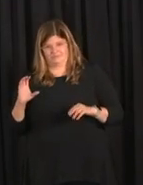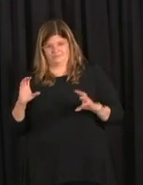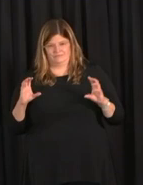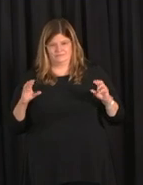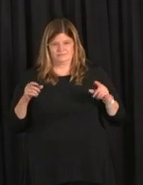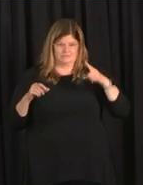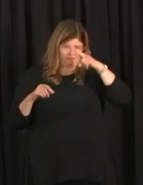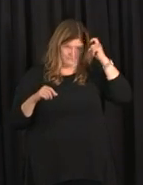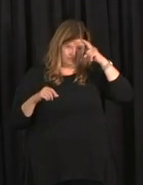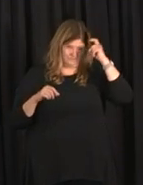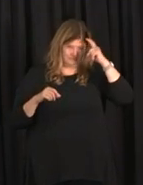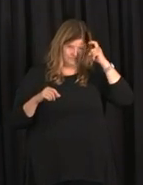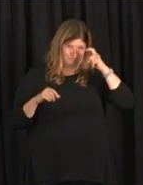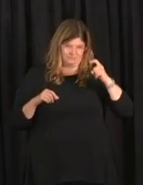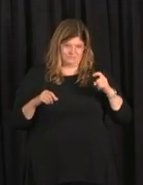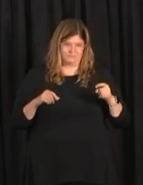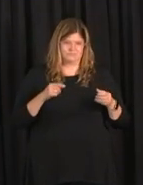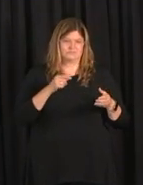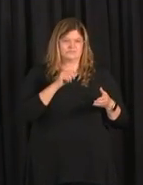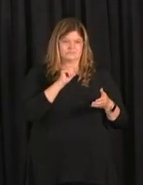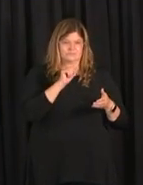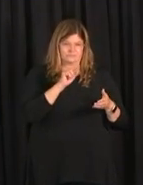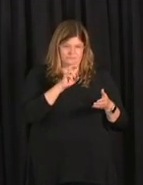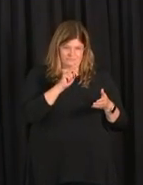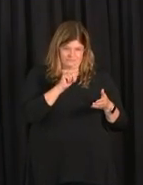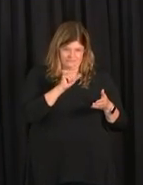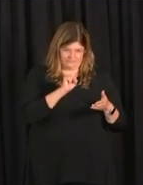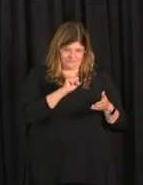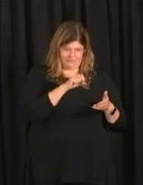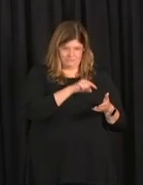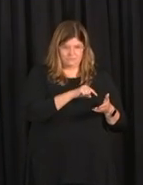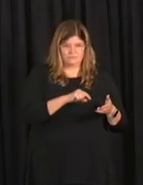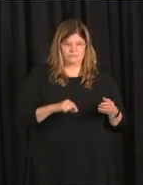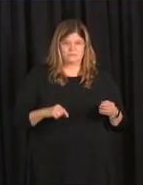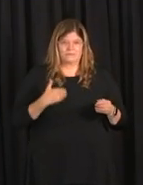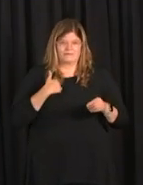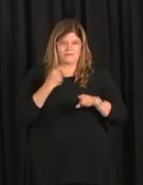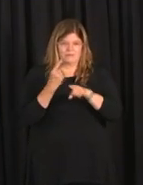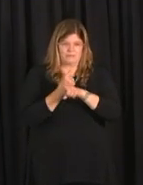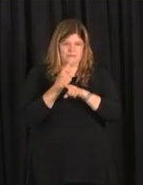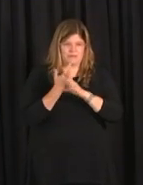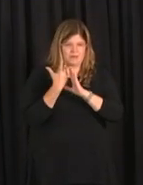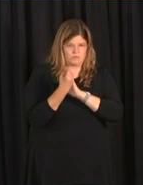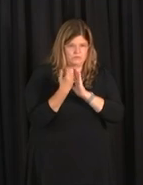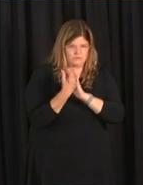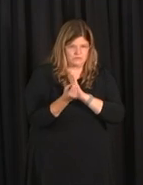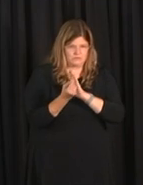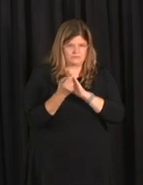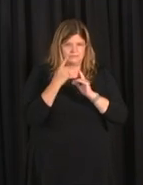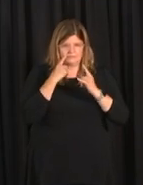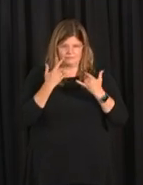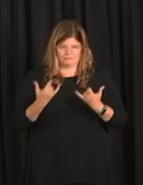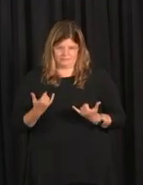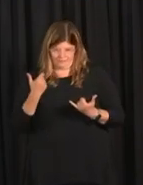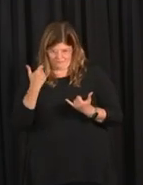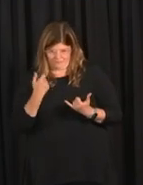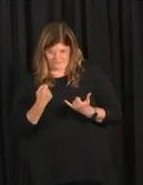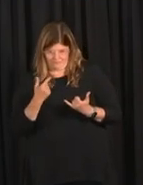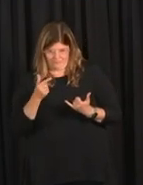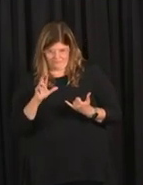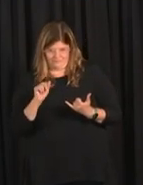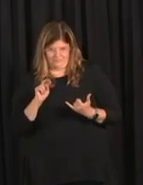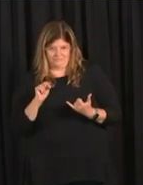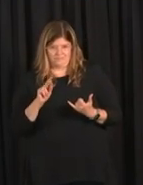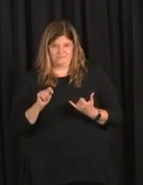summer gardens, which are restaurants that have regular outdoor seating. And so for this grant, the